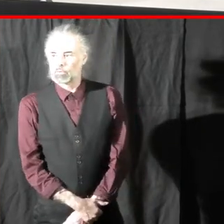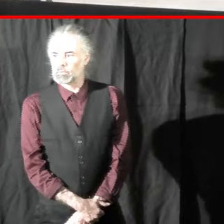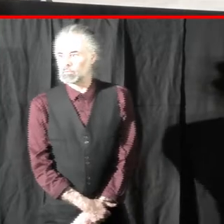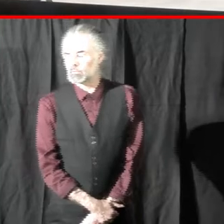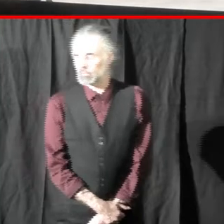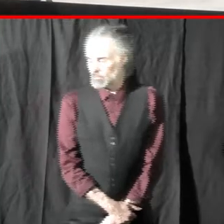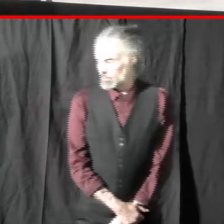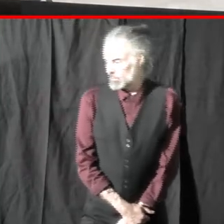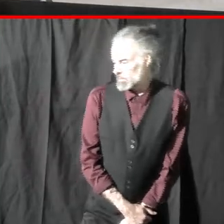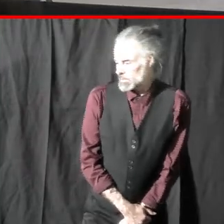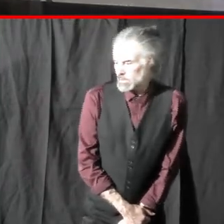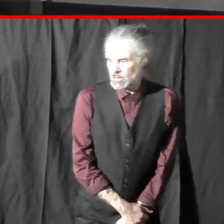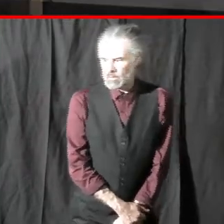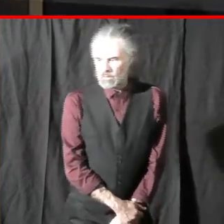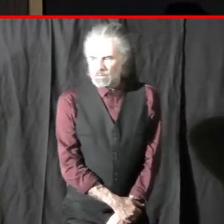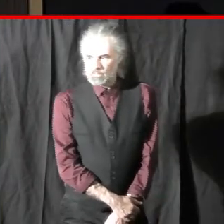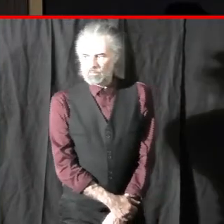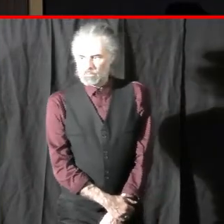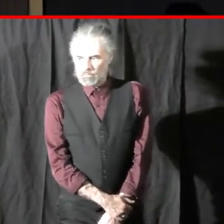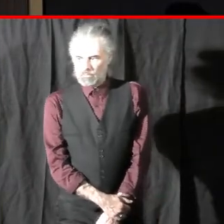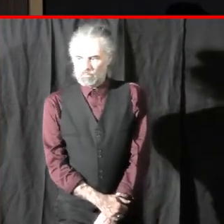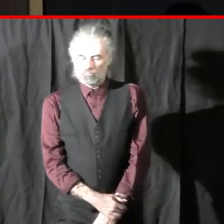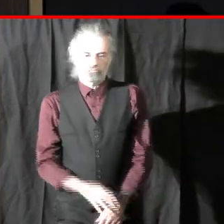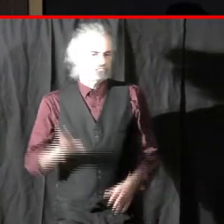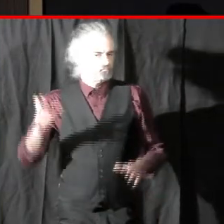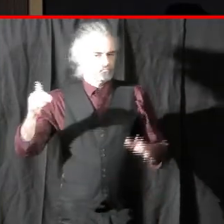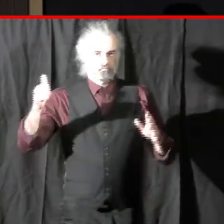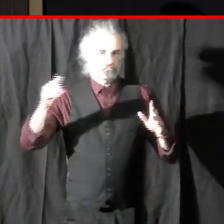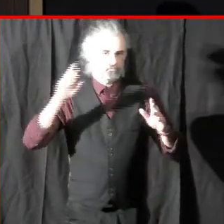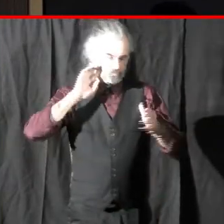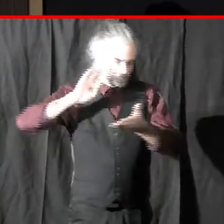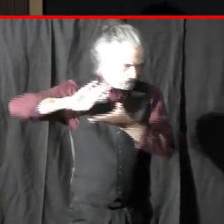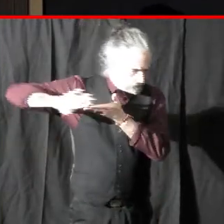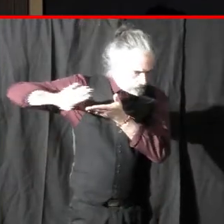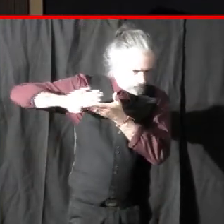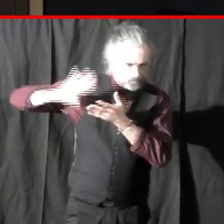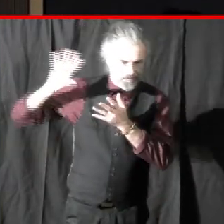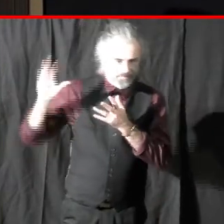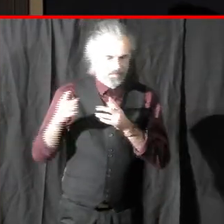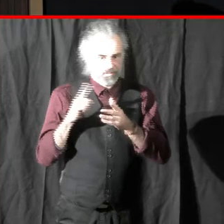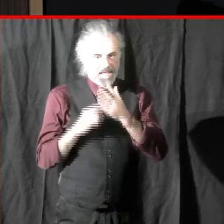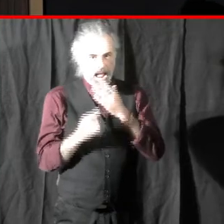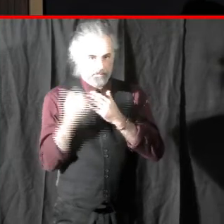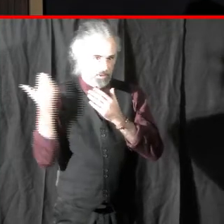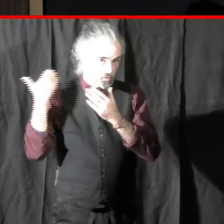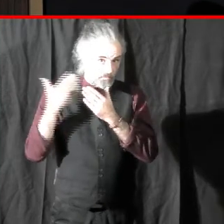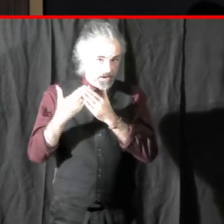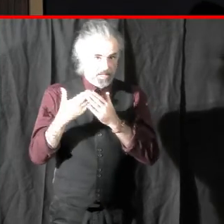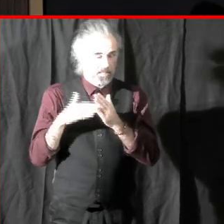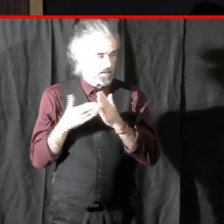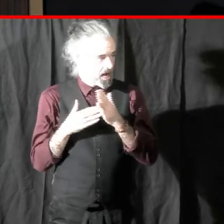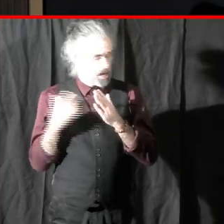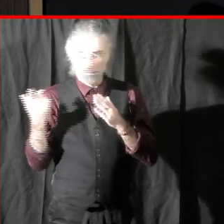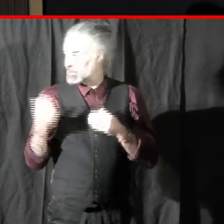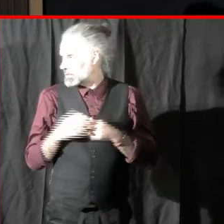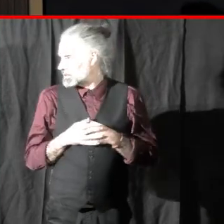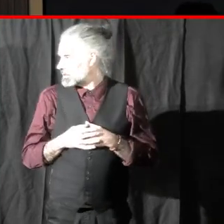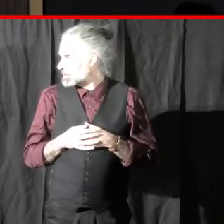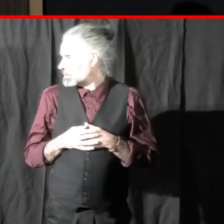So we're going to scratch all the interventions we've had so far. And we're now going to the scene where Sam... Oh,